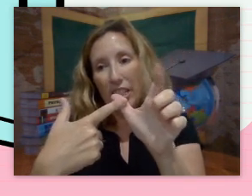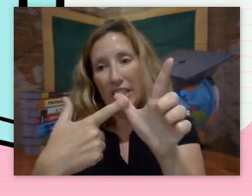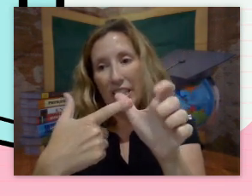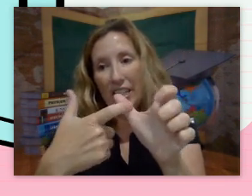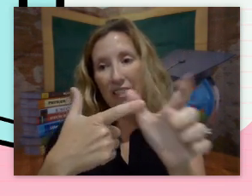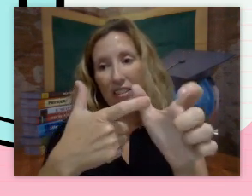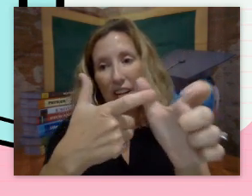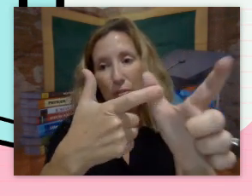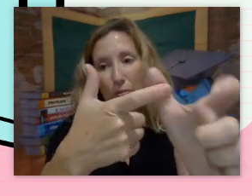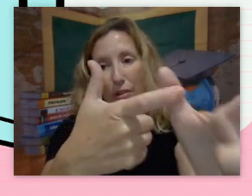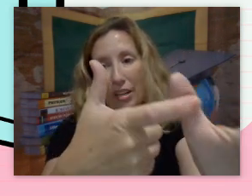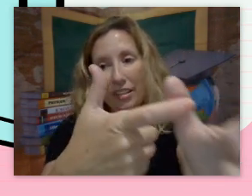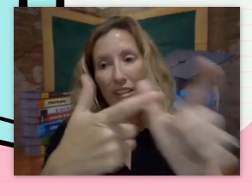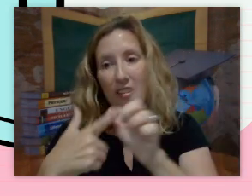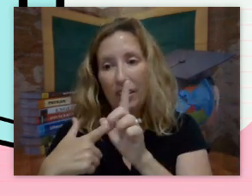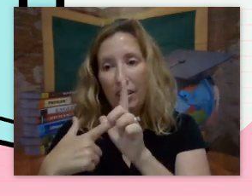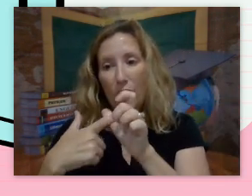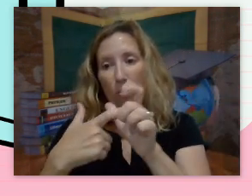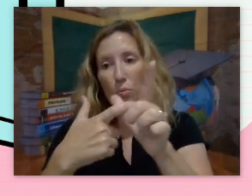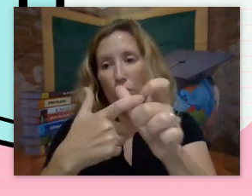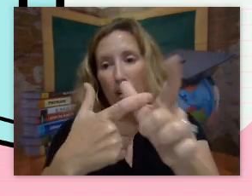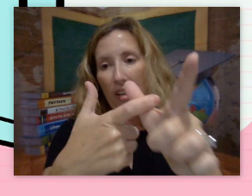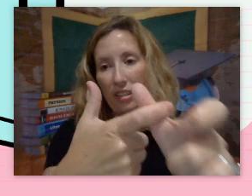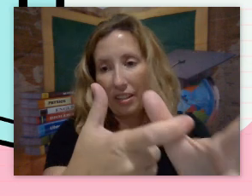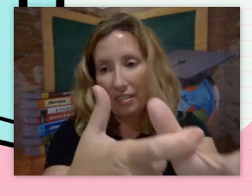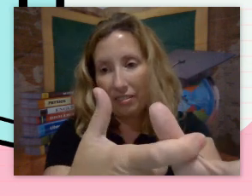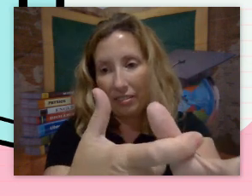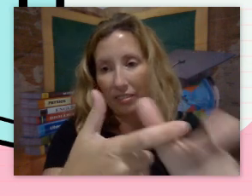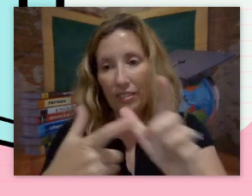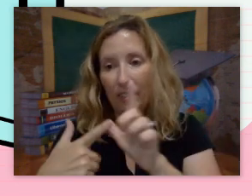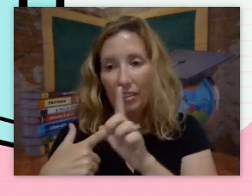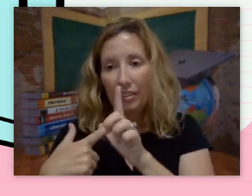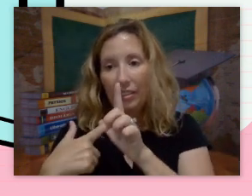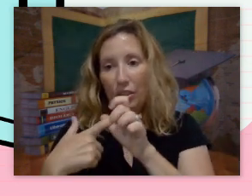Language, it's here and run. Run.